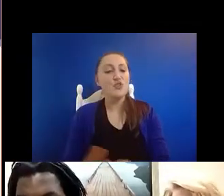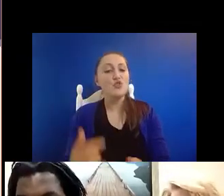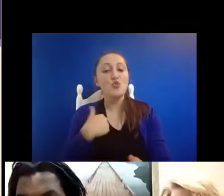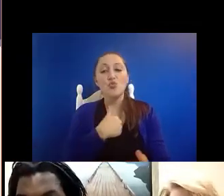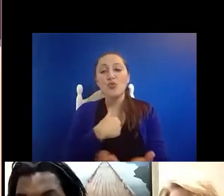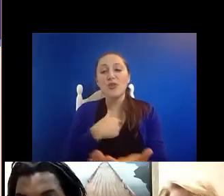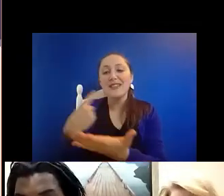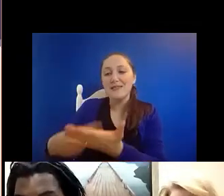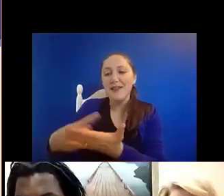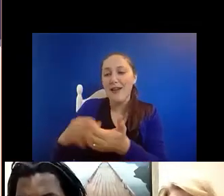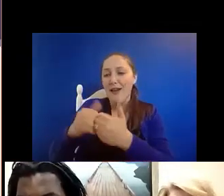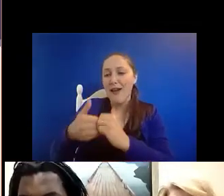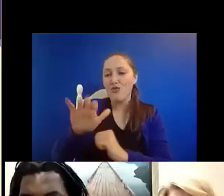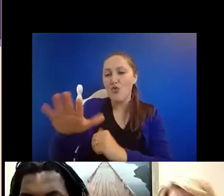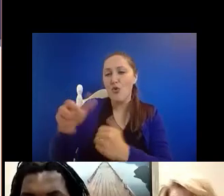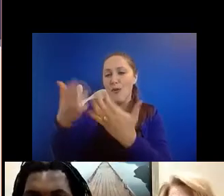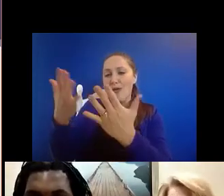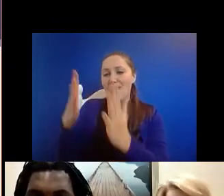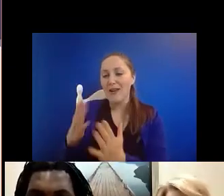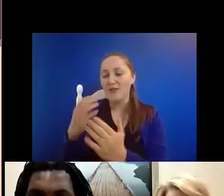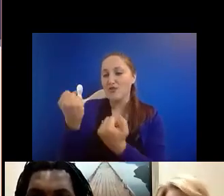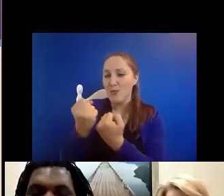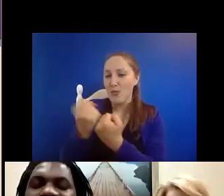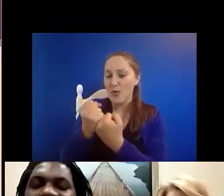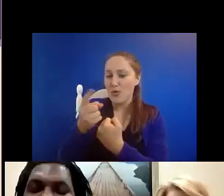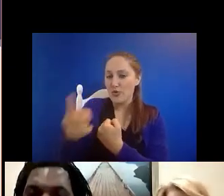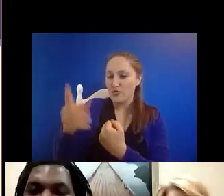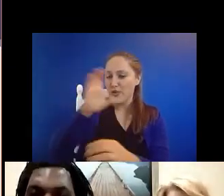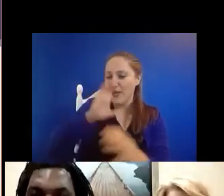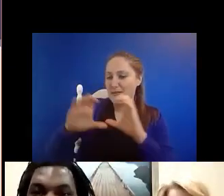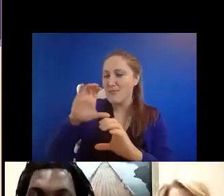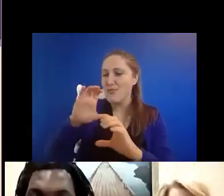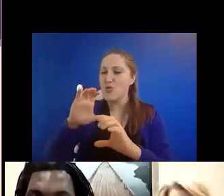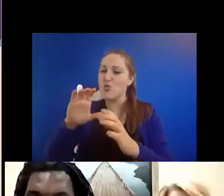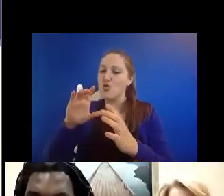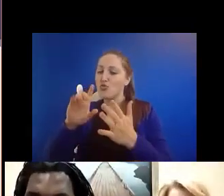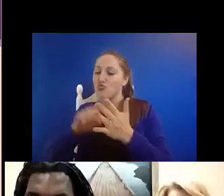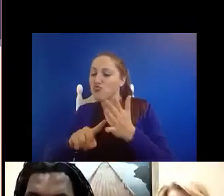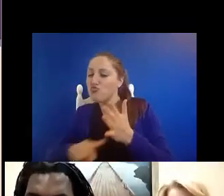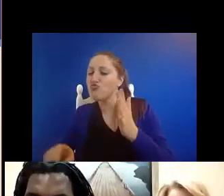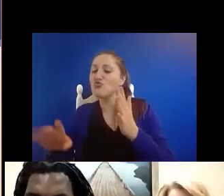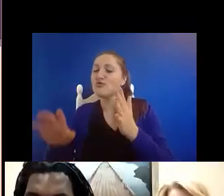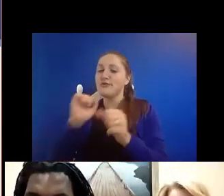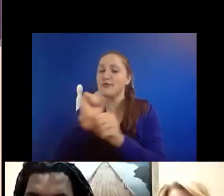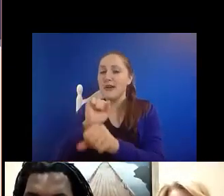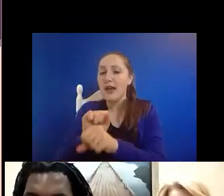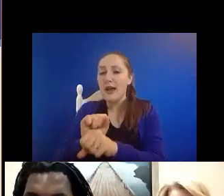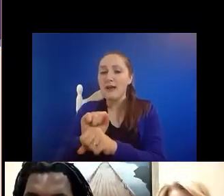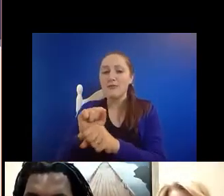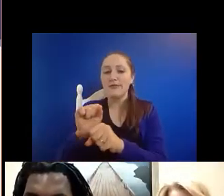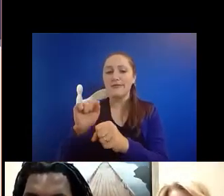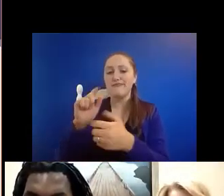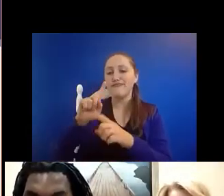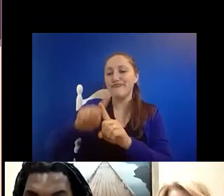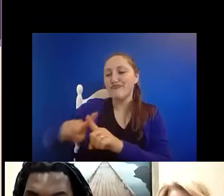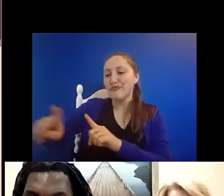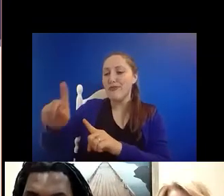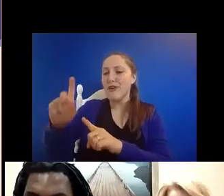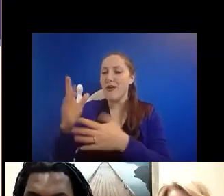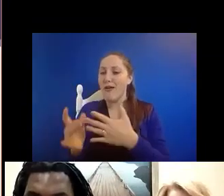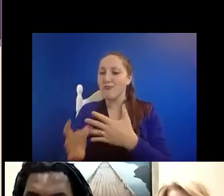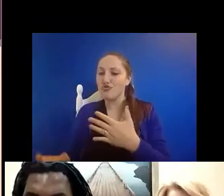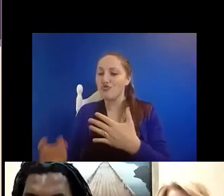how your providers supported you to explore your jobs, how your providers supported you to explore options and get a